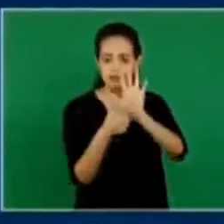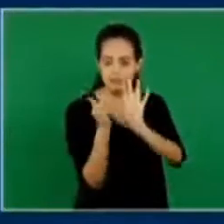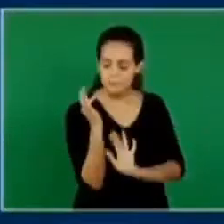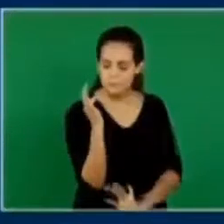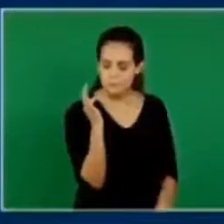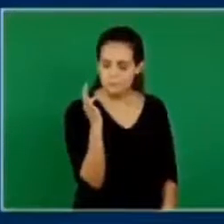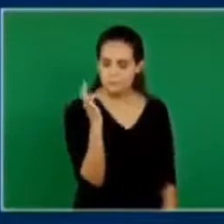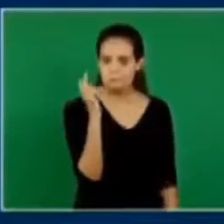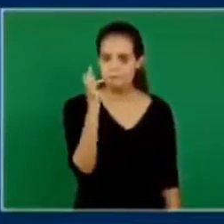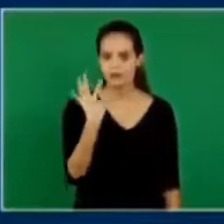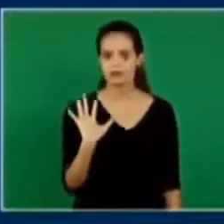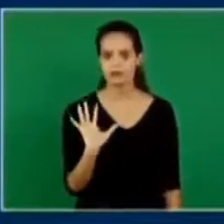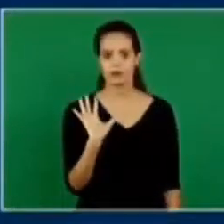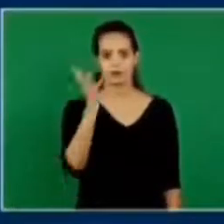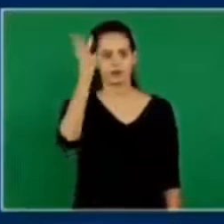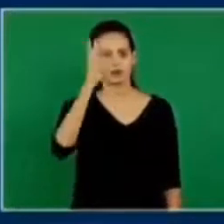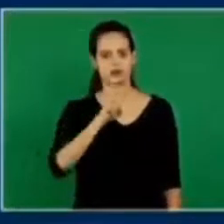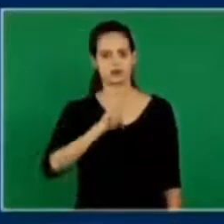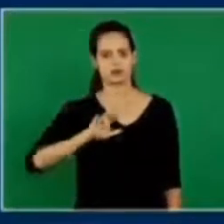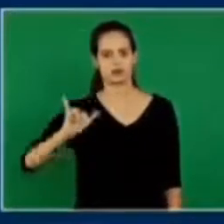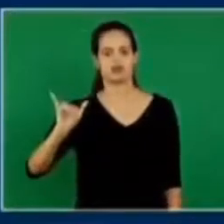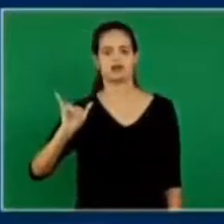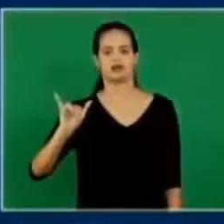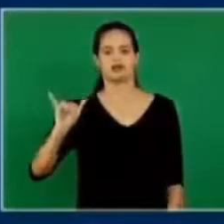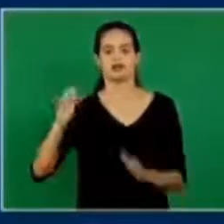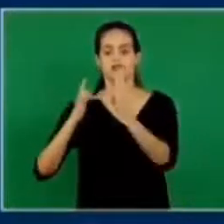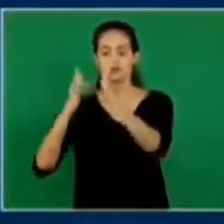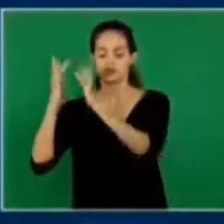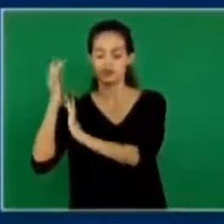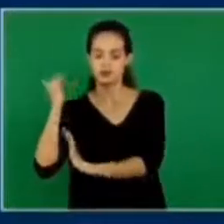are soon to take place, I'm coming quickly.